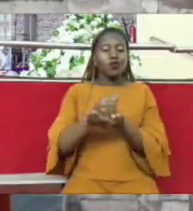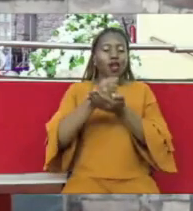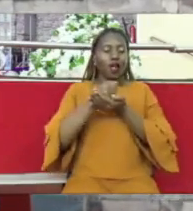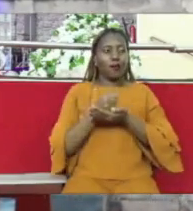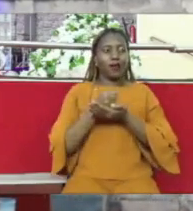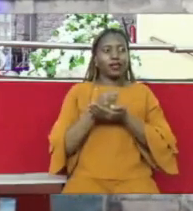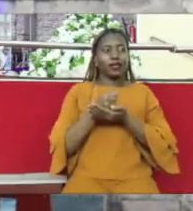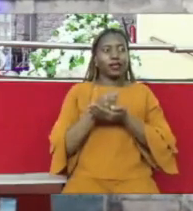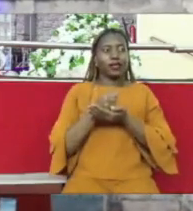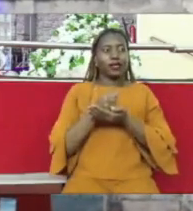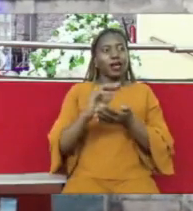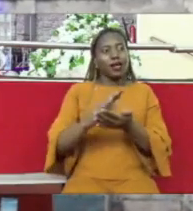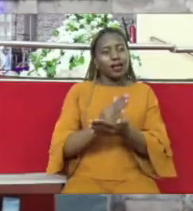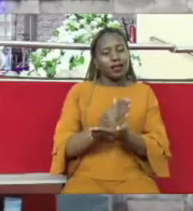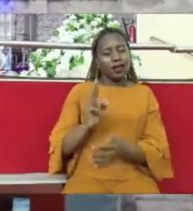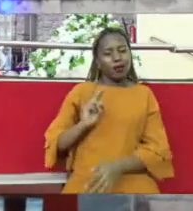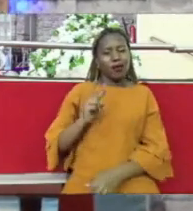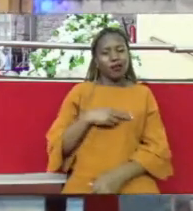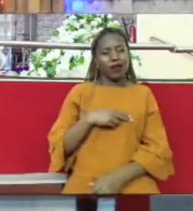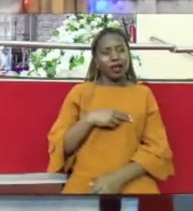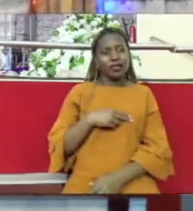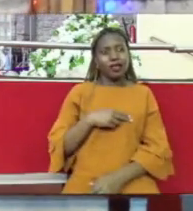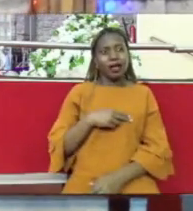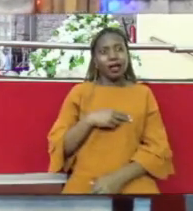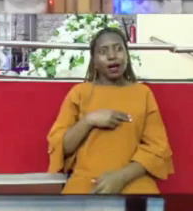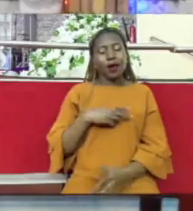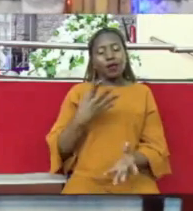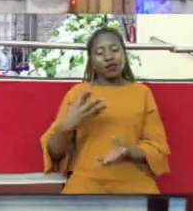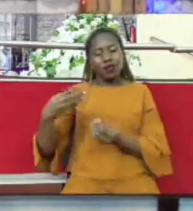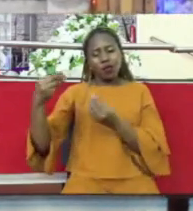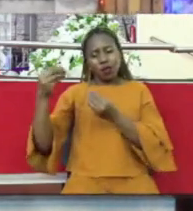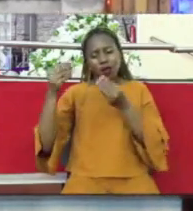Some of us have run to our jobs and buried our heads right